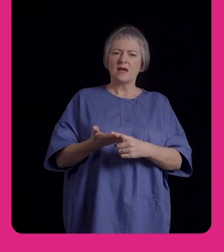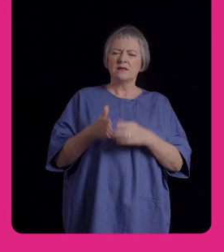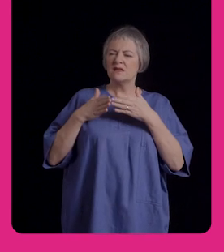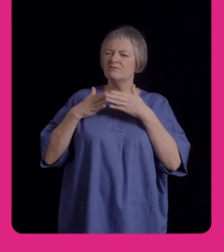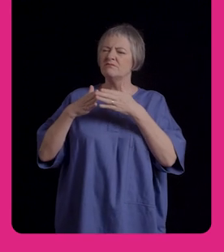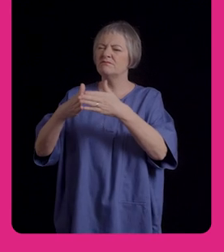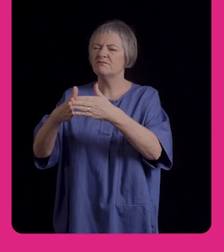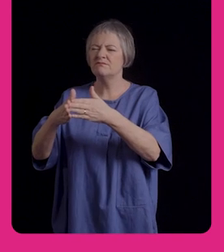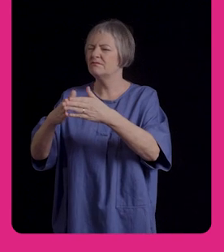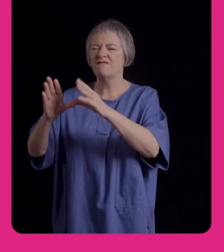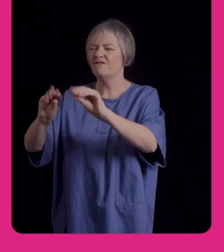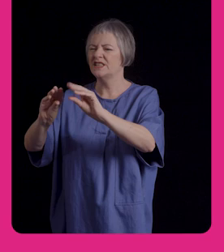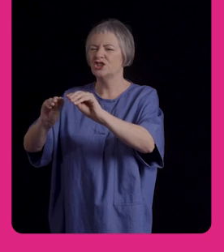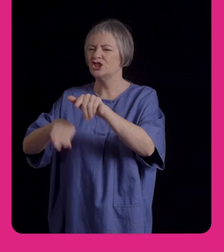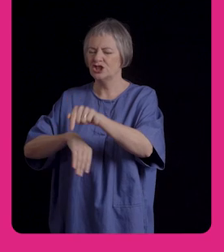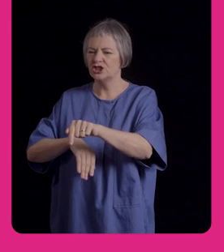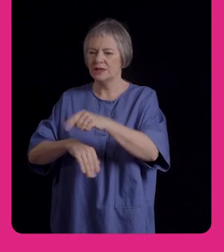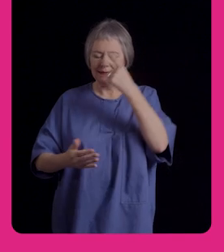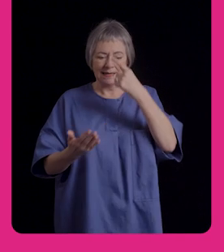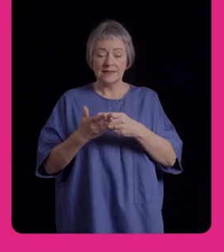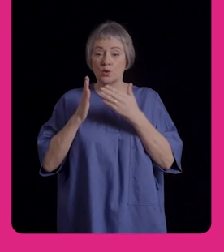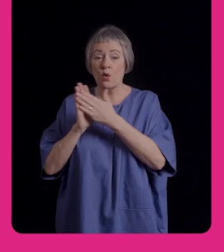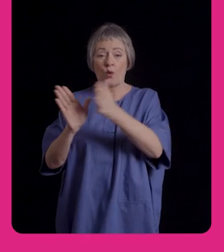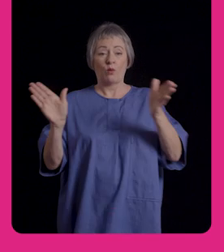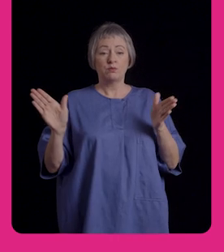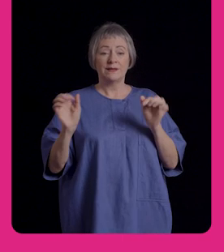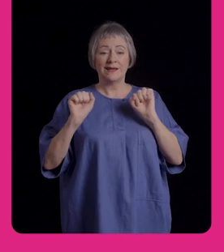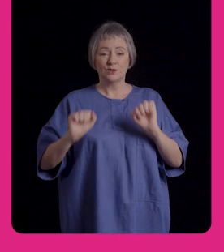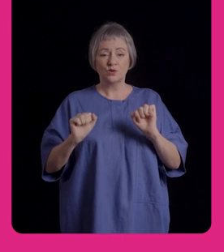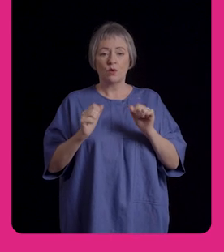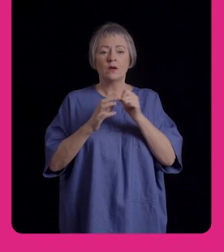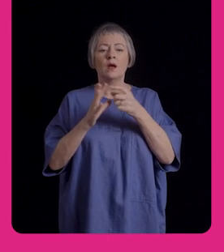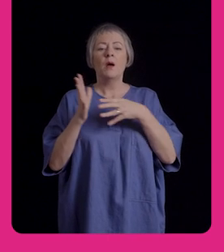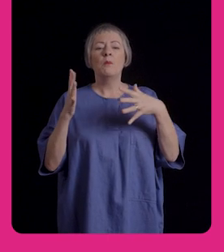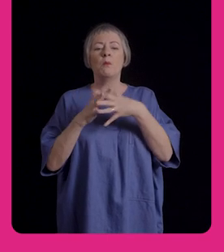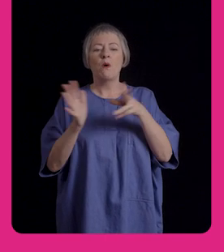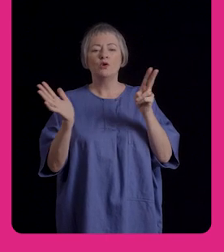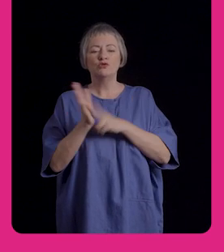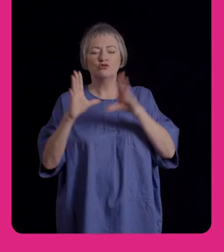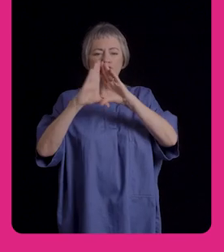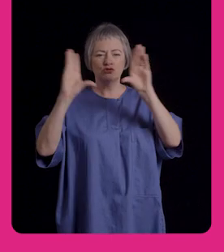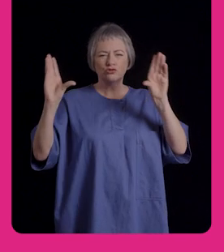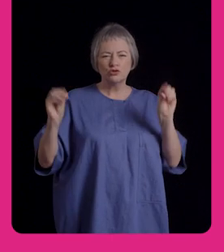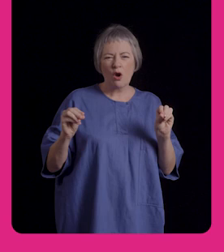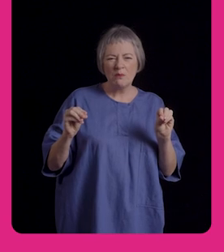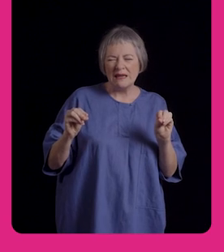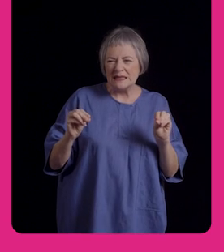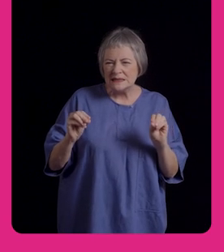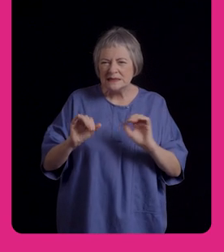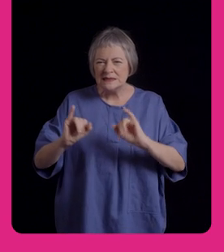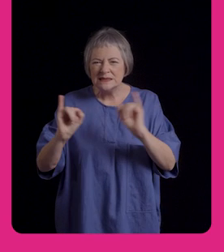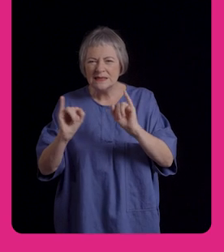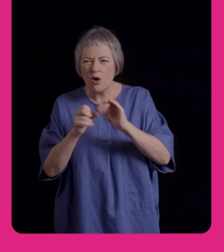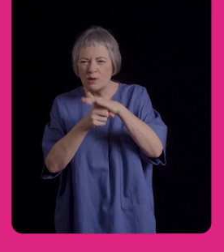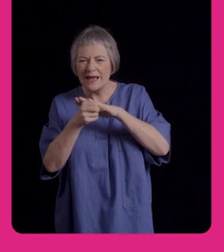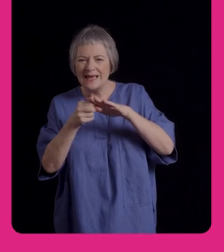his seafaring days are over and so decided to open up his very own pawn shop in a suitably seedy pirate city, if